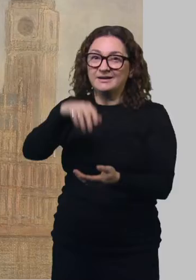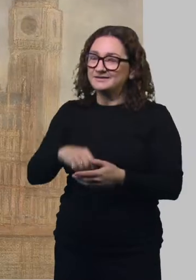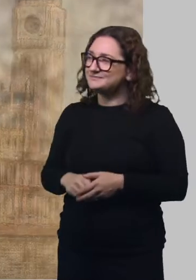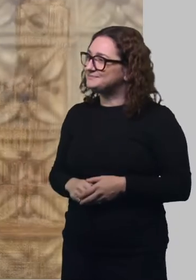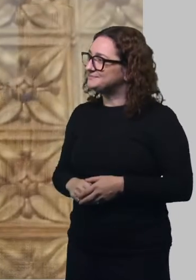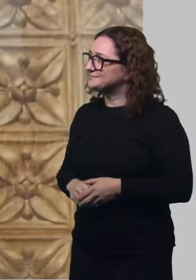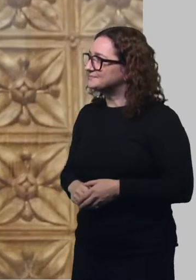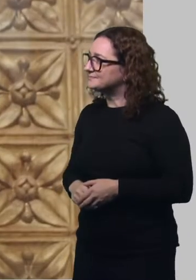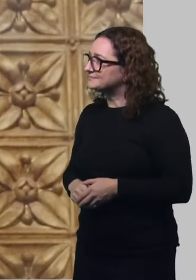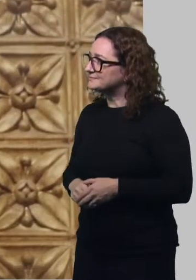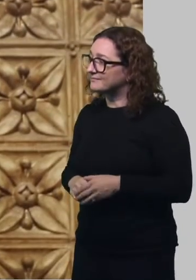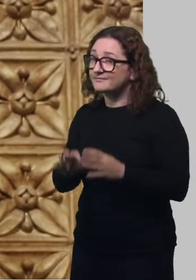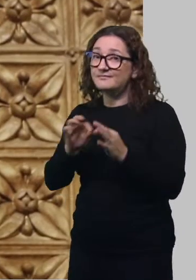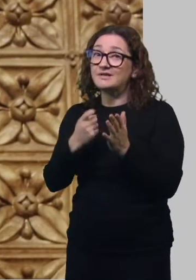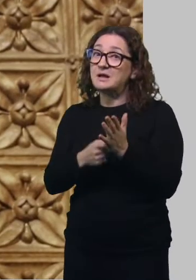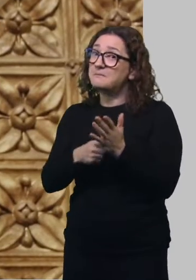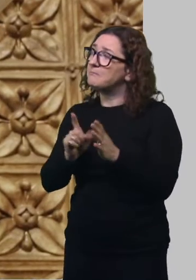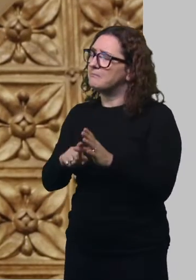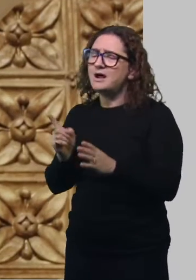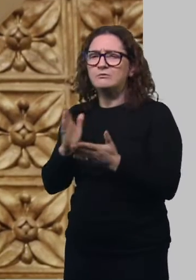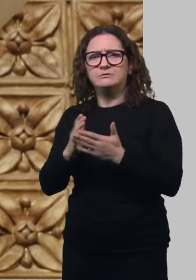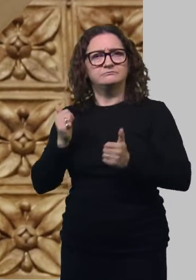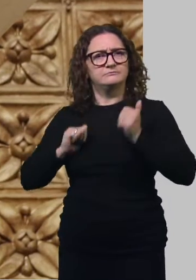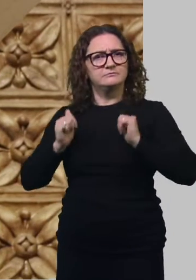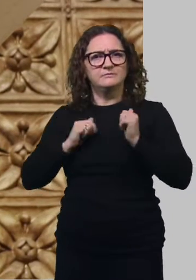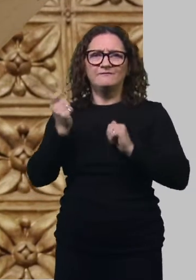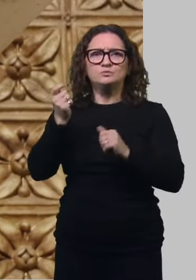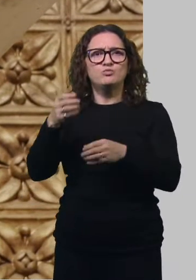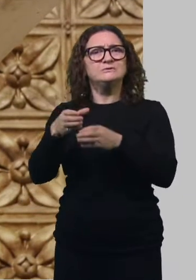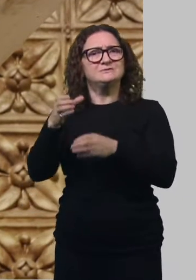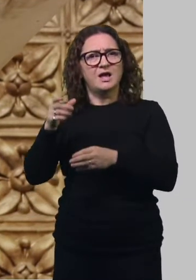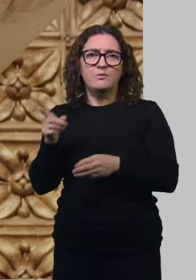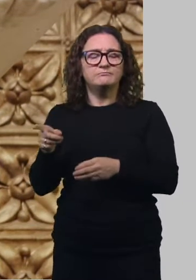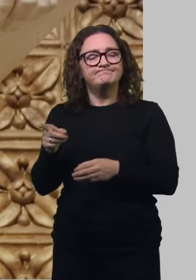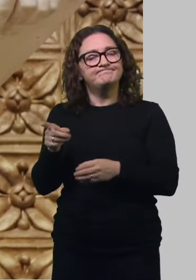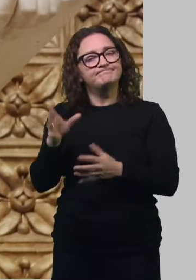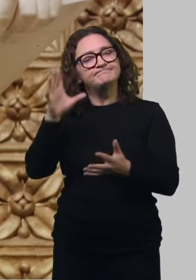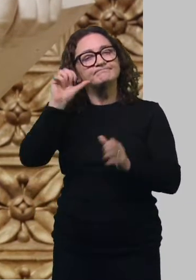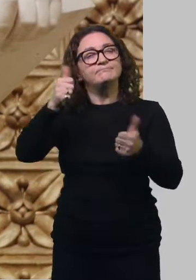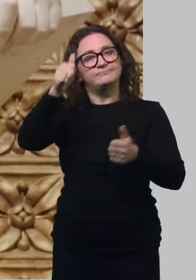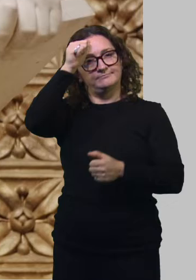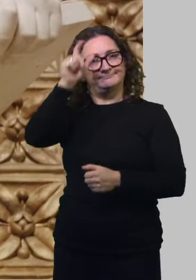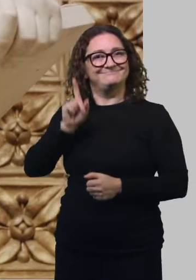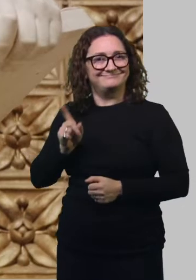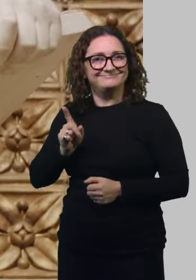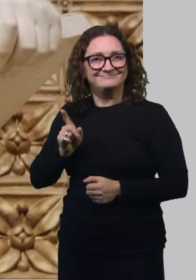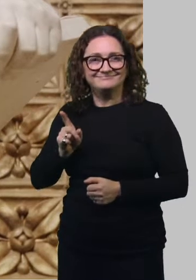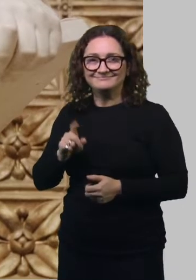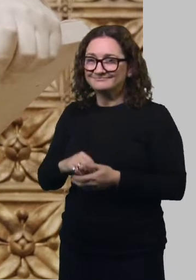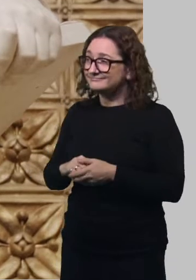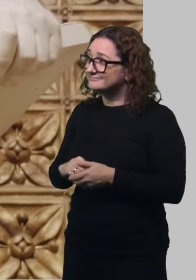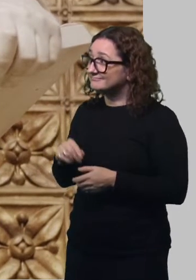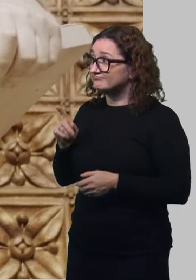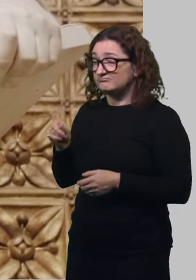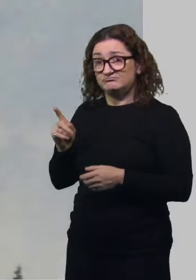Barry was very proud of Victoria Tower and thought that it was what he would be remembered for. There is a brass engraving of Victoria Tower on his memorial in